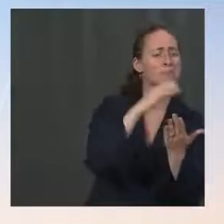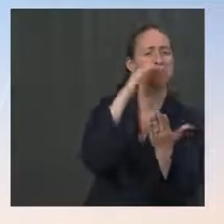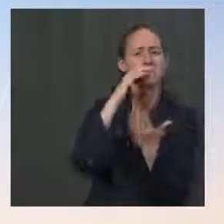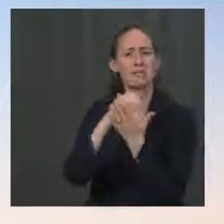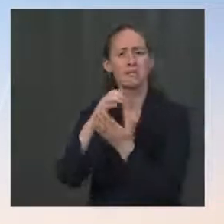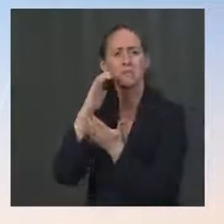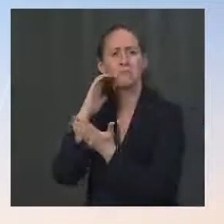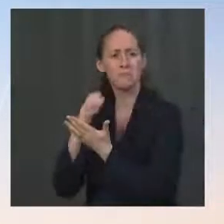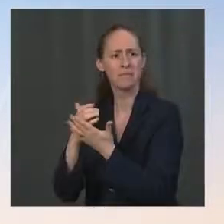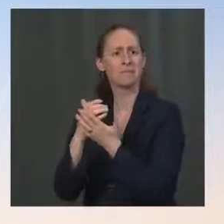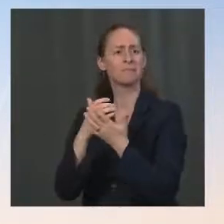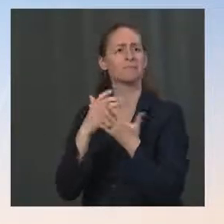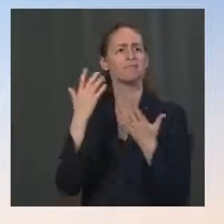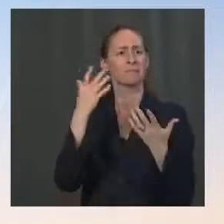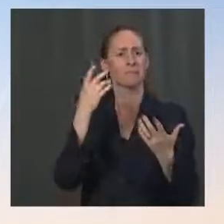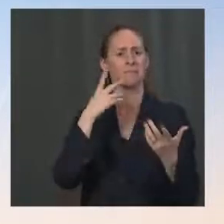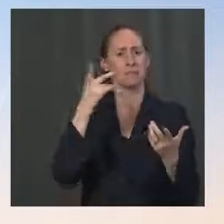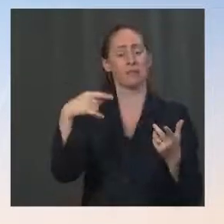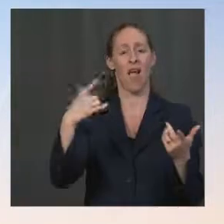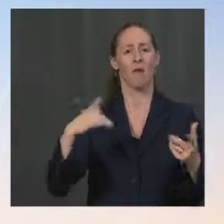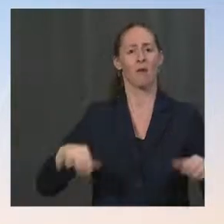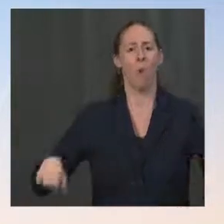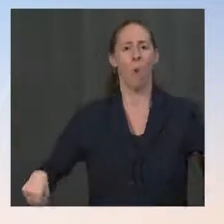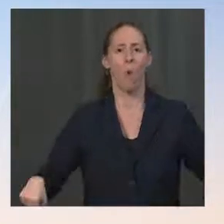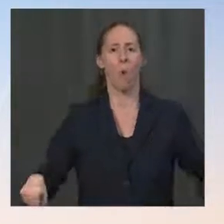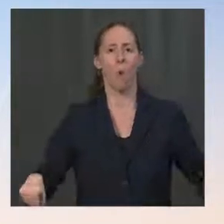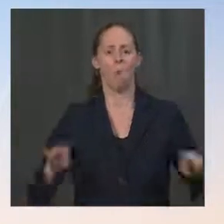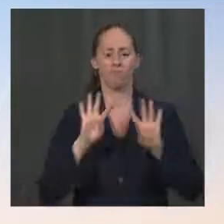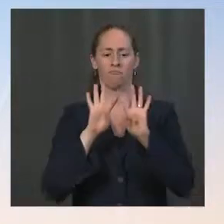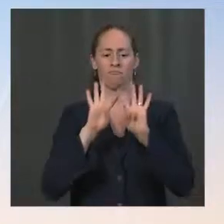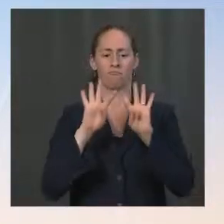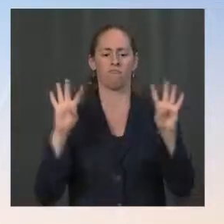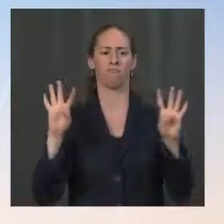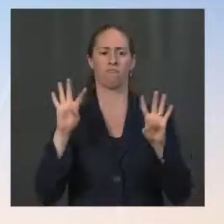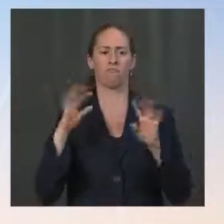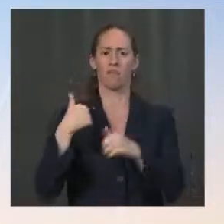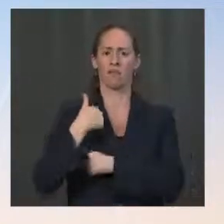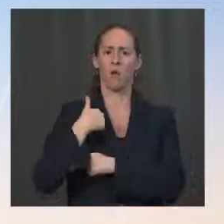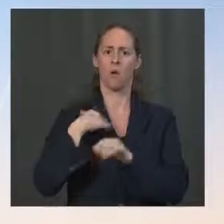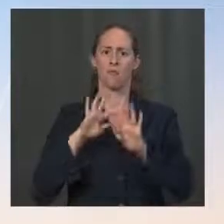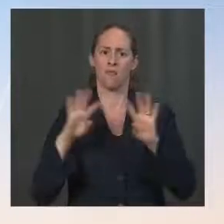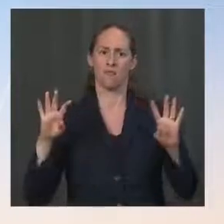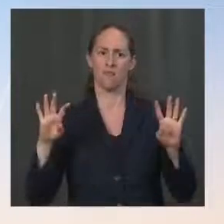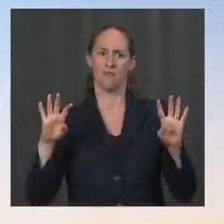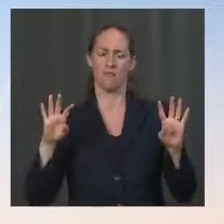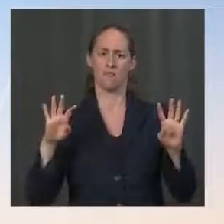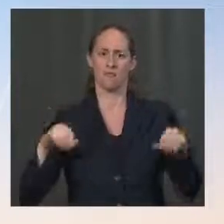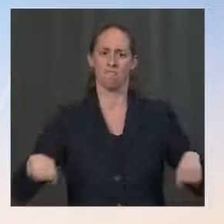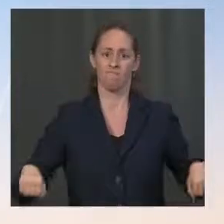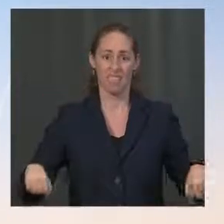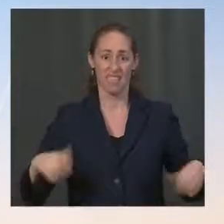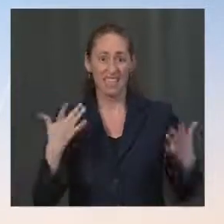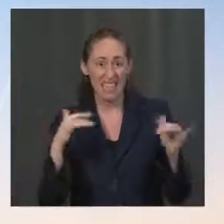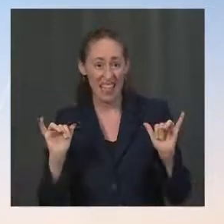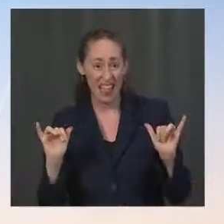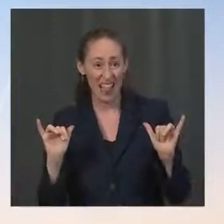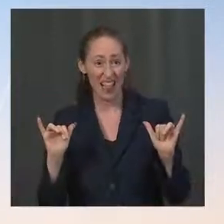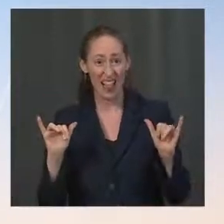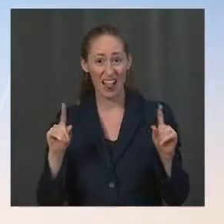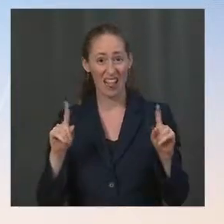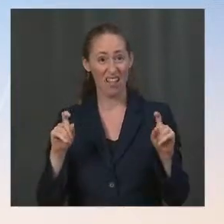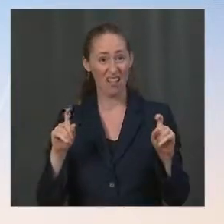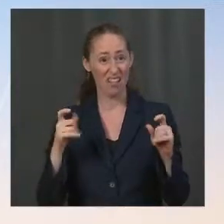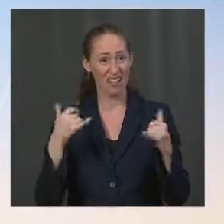human barrier holding people back in Kabul. Do you know if that's still happening? That seems like it's putting them in a very vulnerable